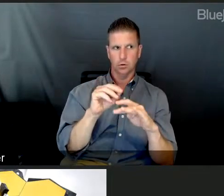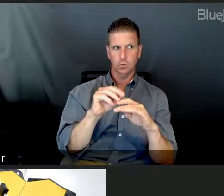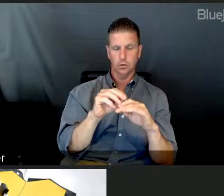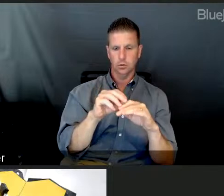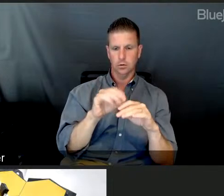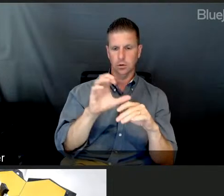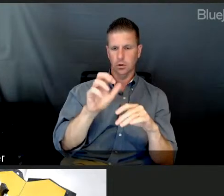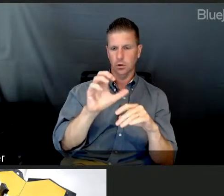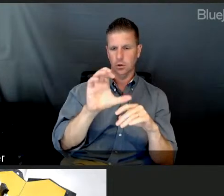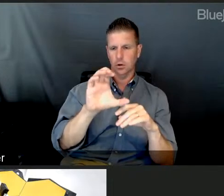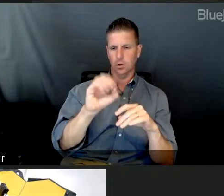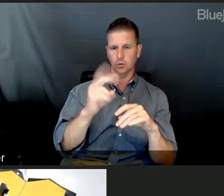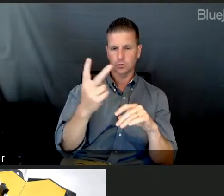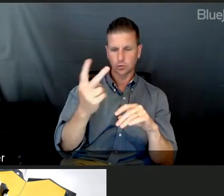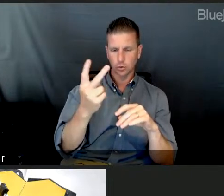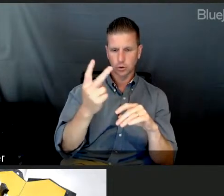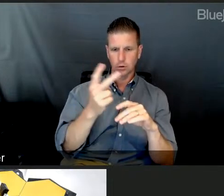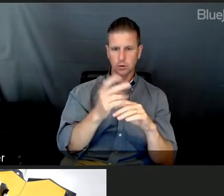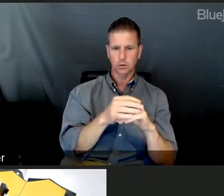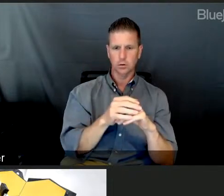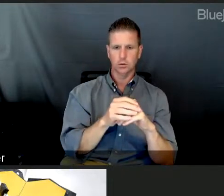Carbon dioxide,